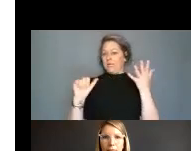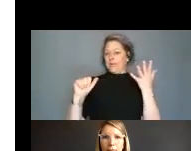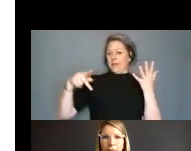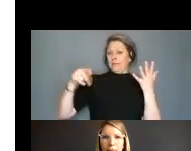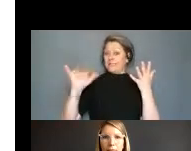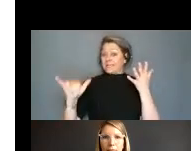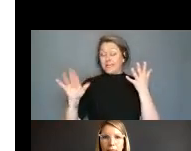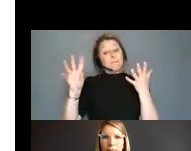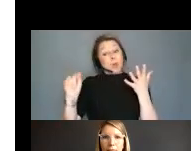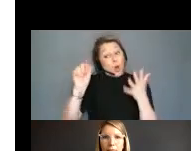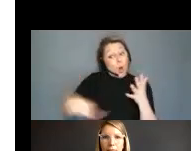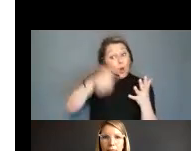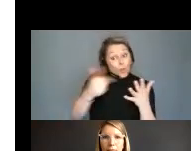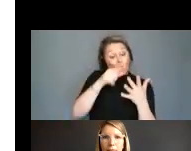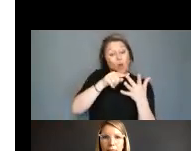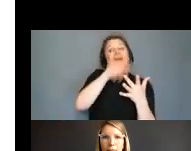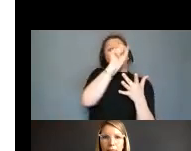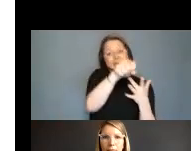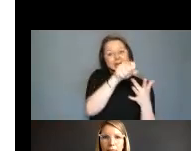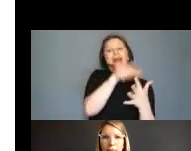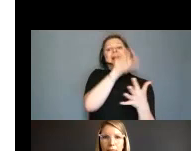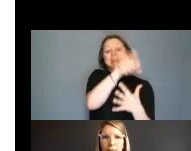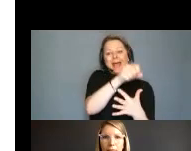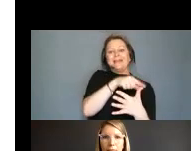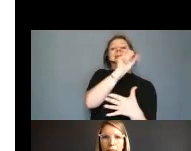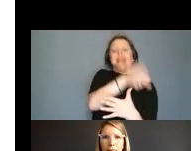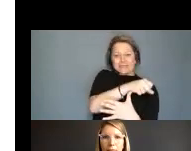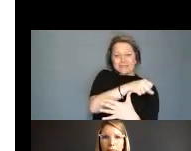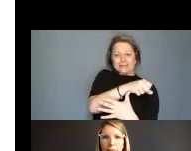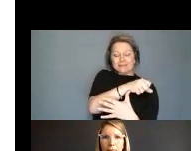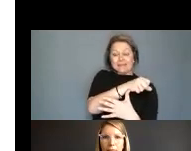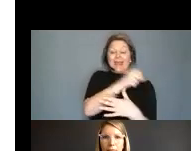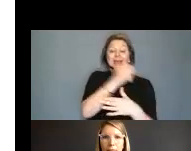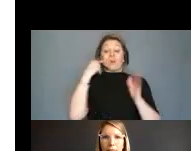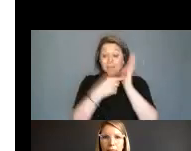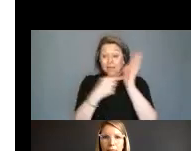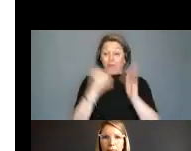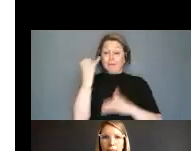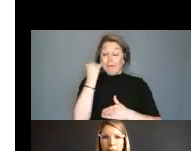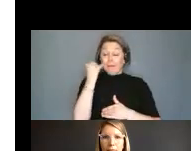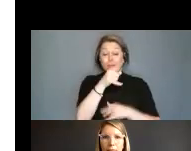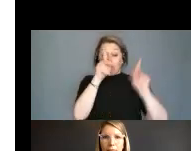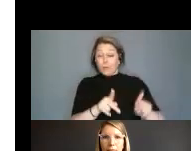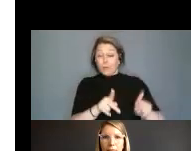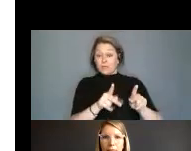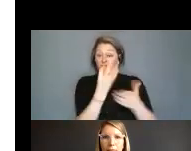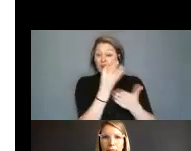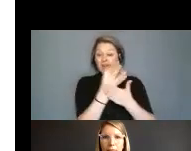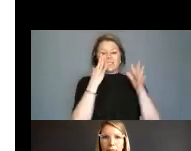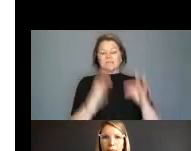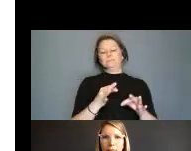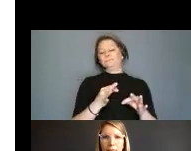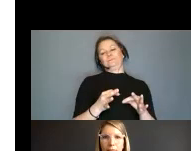in respect to other decisions. So if an individual was found to lack capacity in respect to their financial decisions, let's